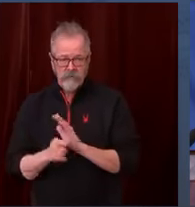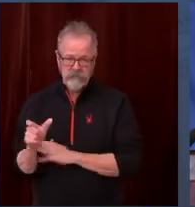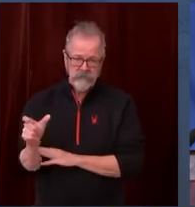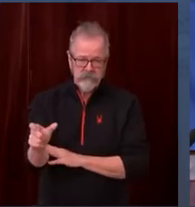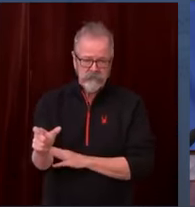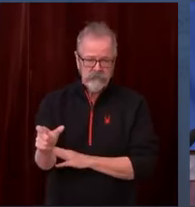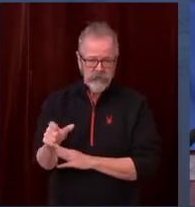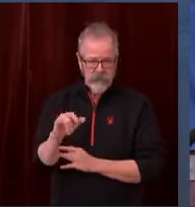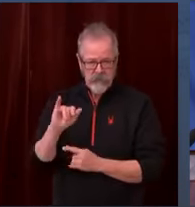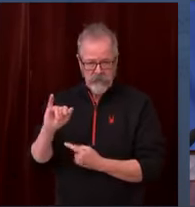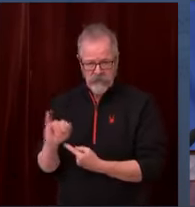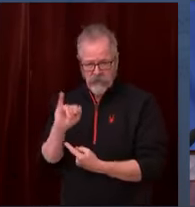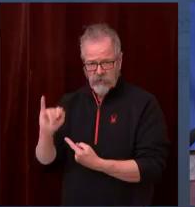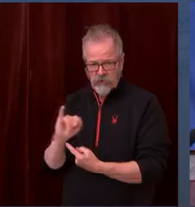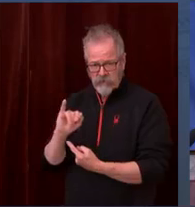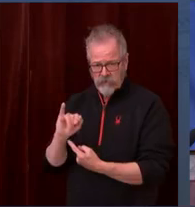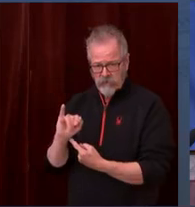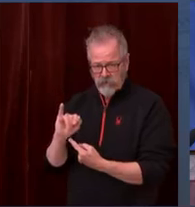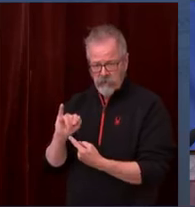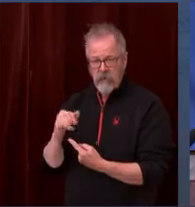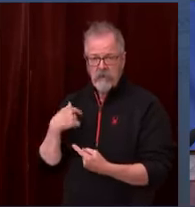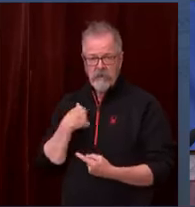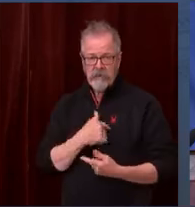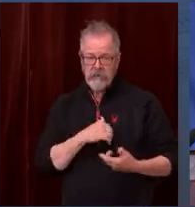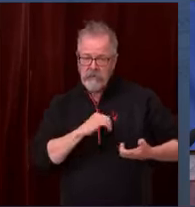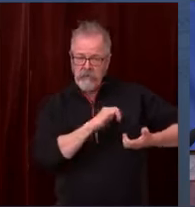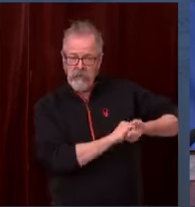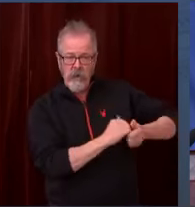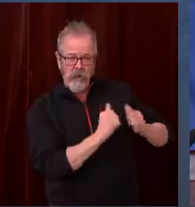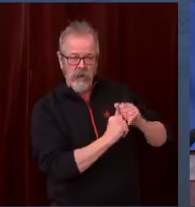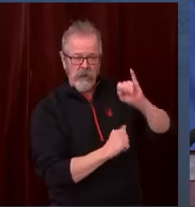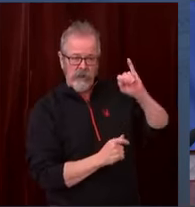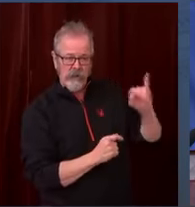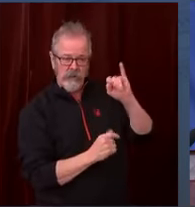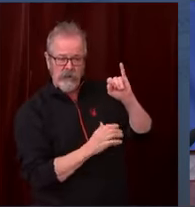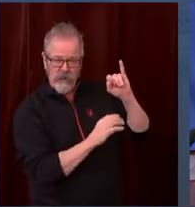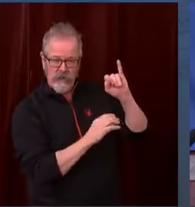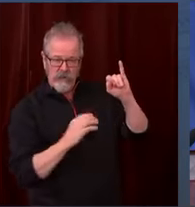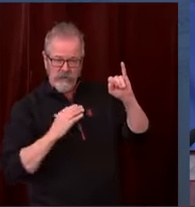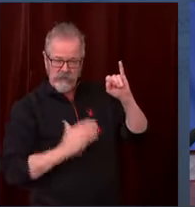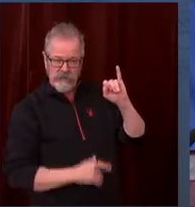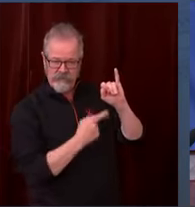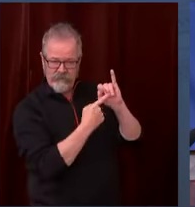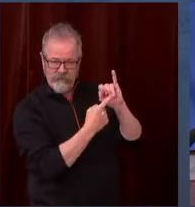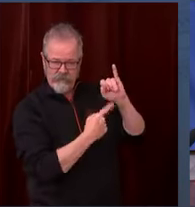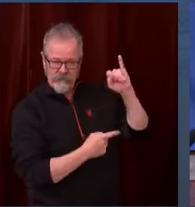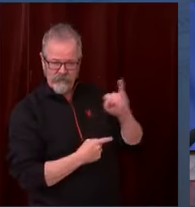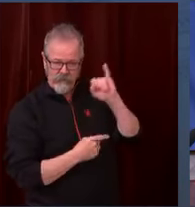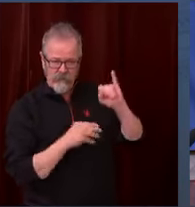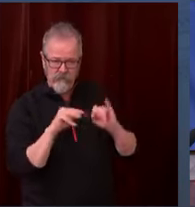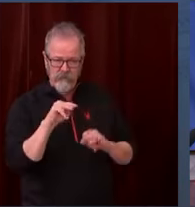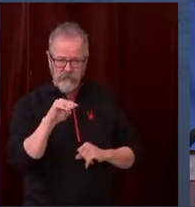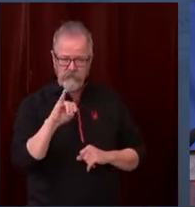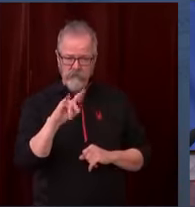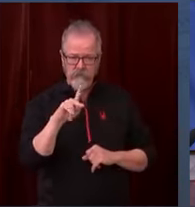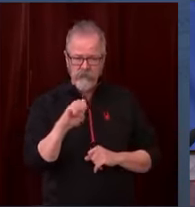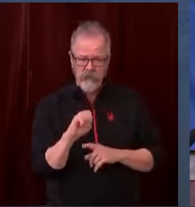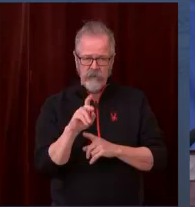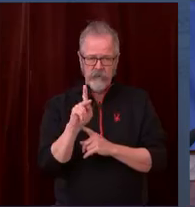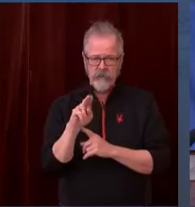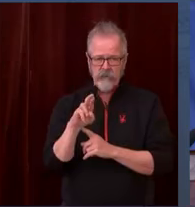that would ban the use of credit scoring in auto, homeowner, renter, and boat insurance